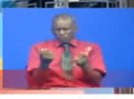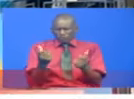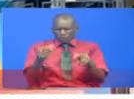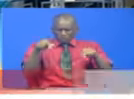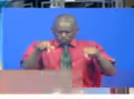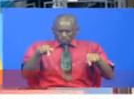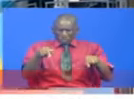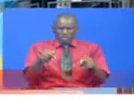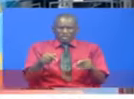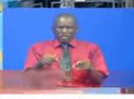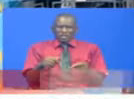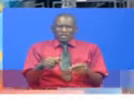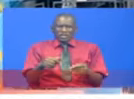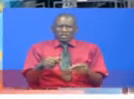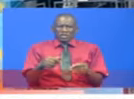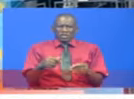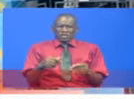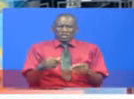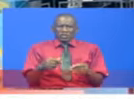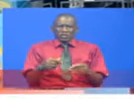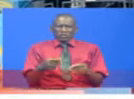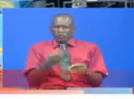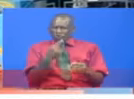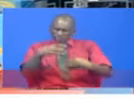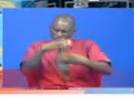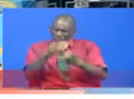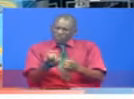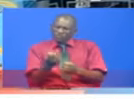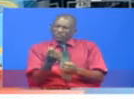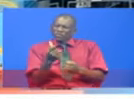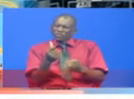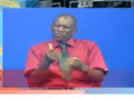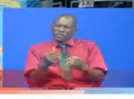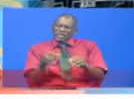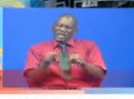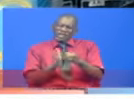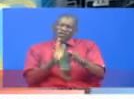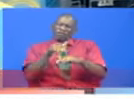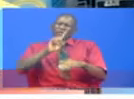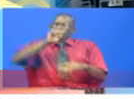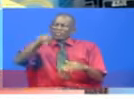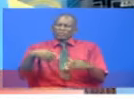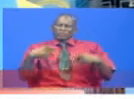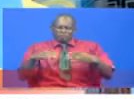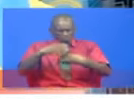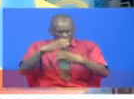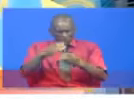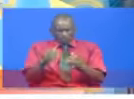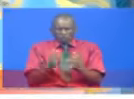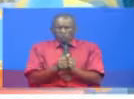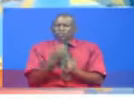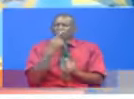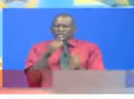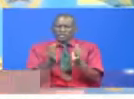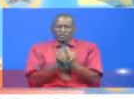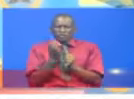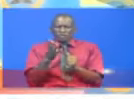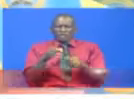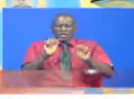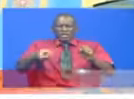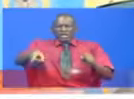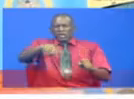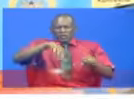seen just over a little bit over 1,000 samples that you have tested with 114. So do you agree with